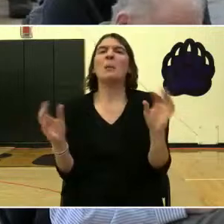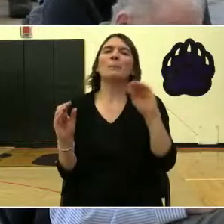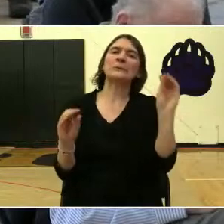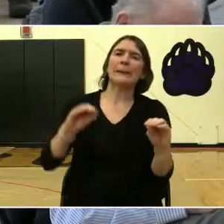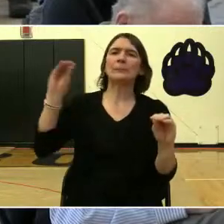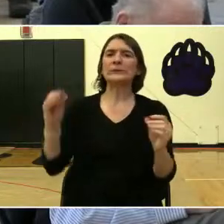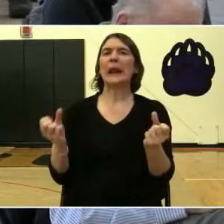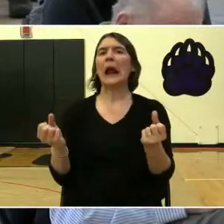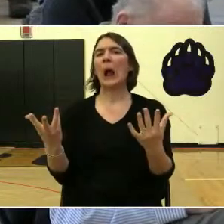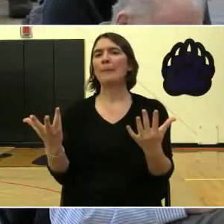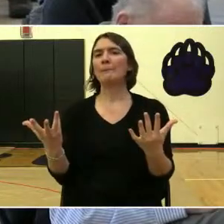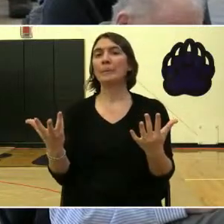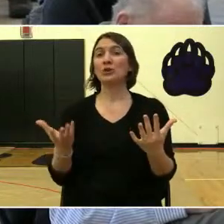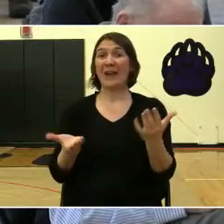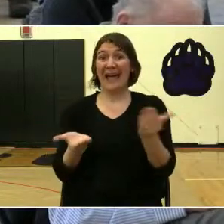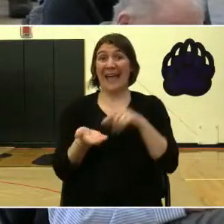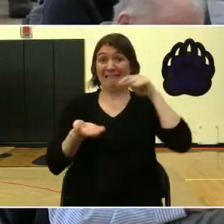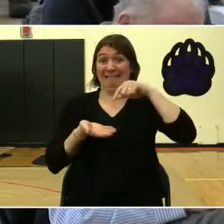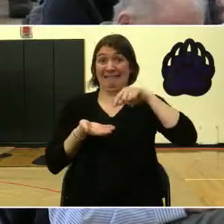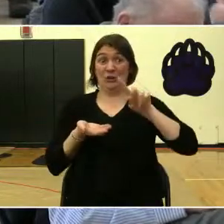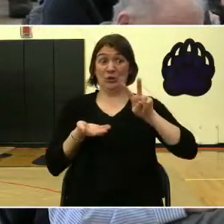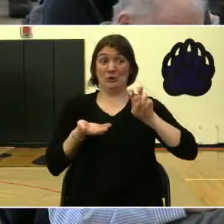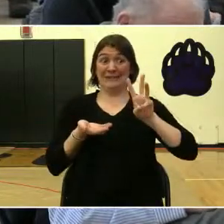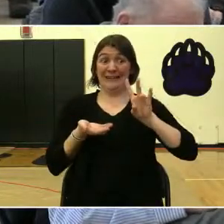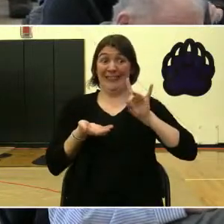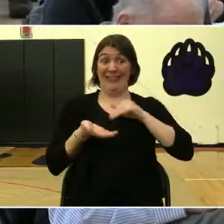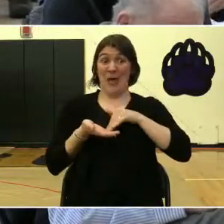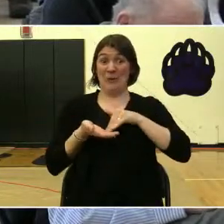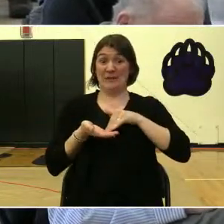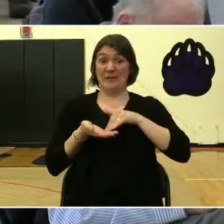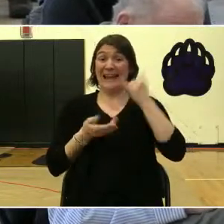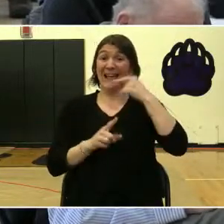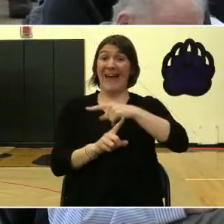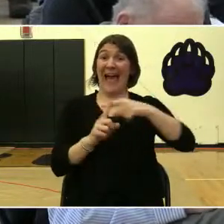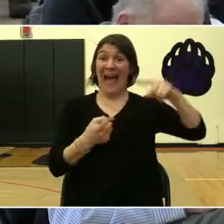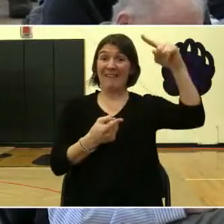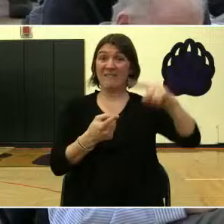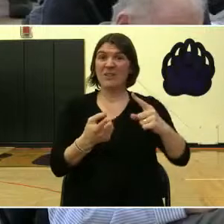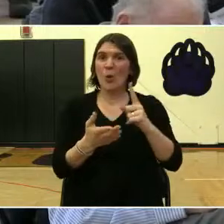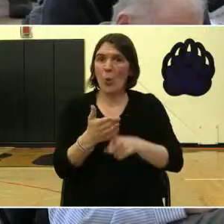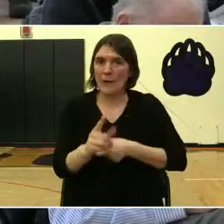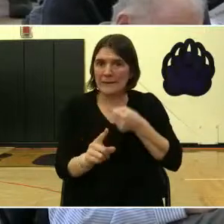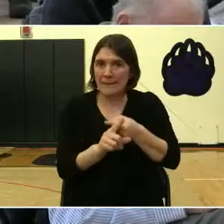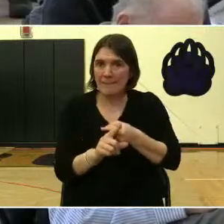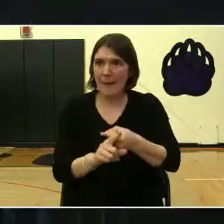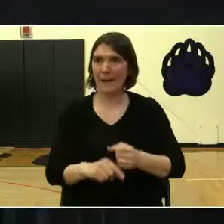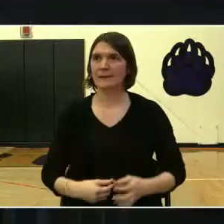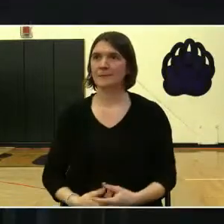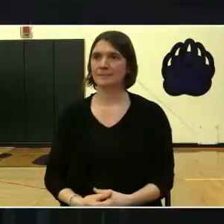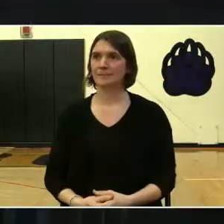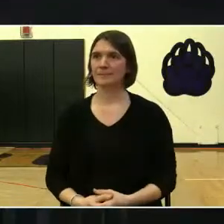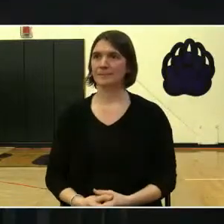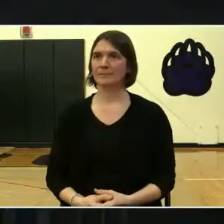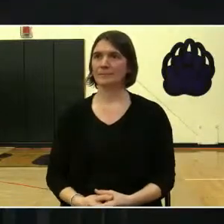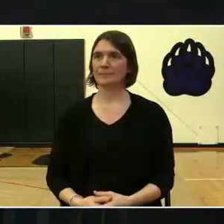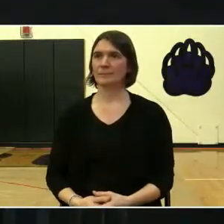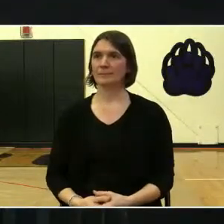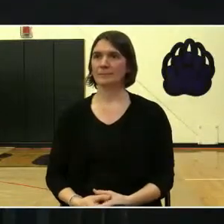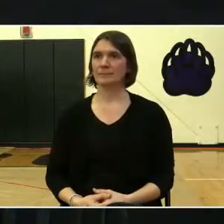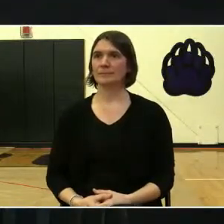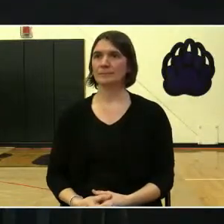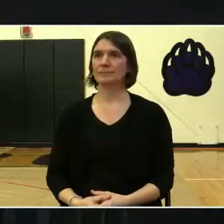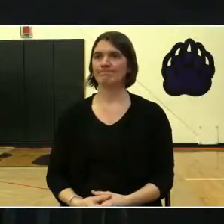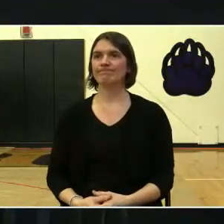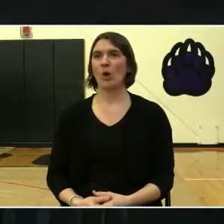percentage of the original amount and how cutting it in half would affect that spending so either a member of